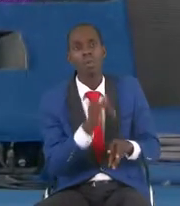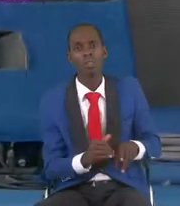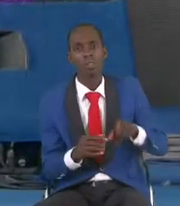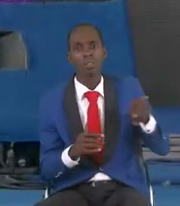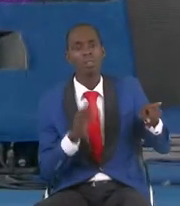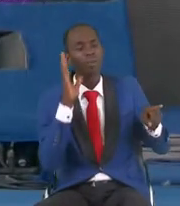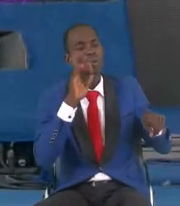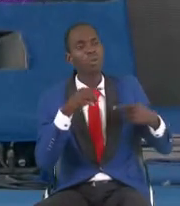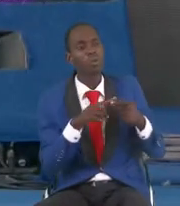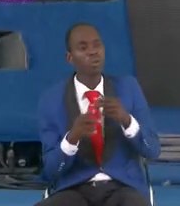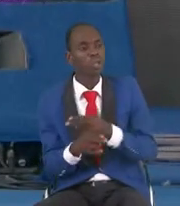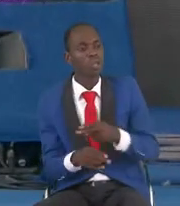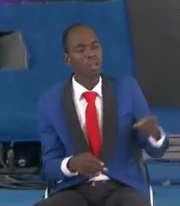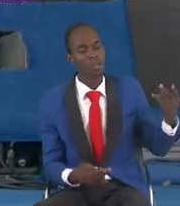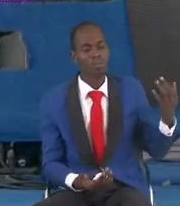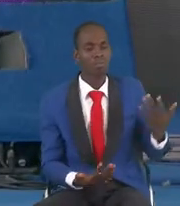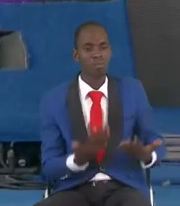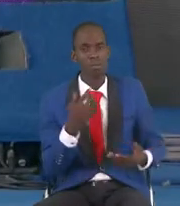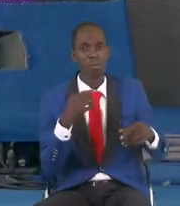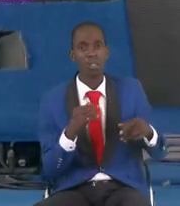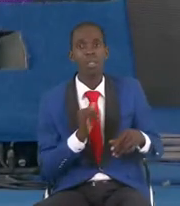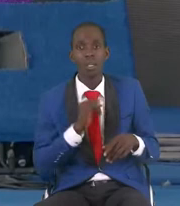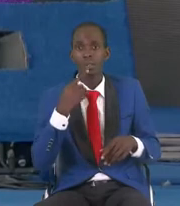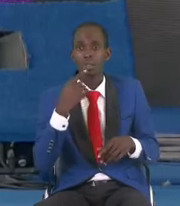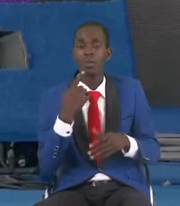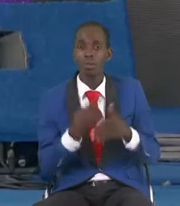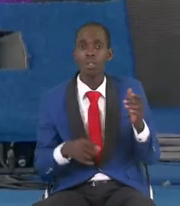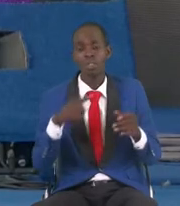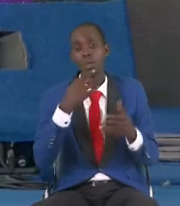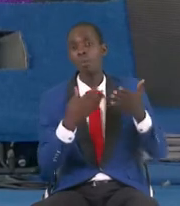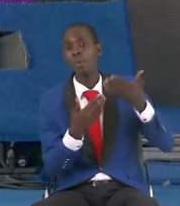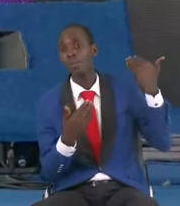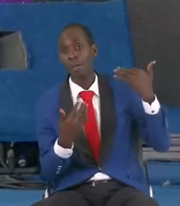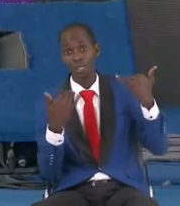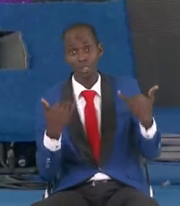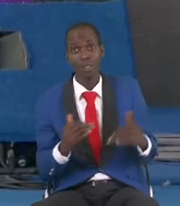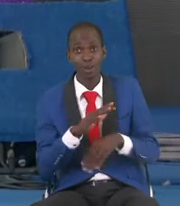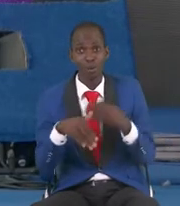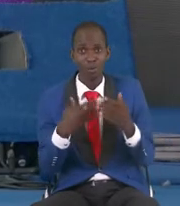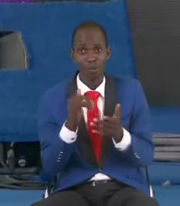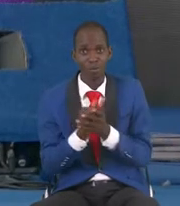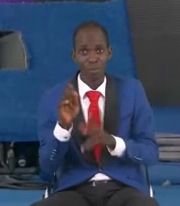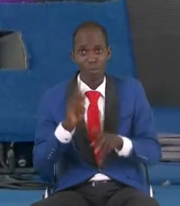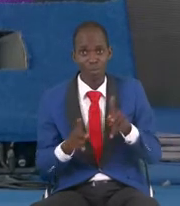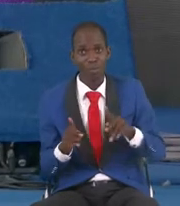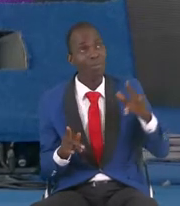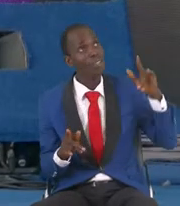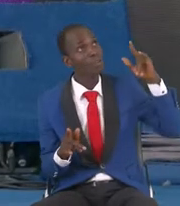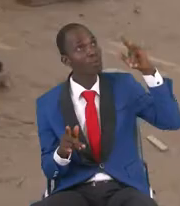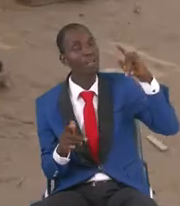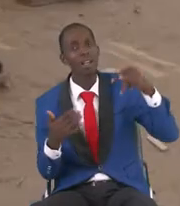hell. I'm telling you what they said those days. But now all those people, aeroplane has silenced